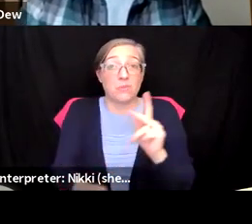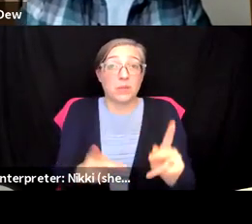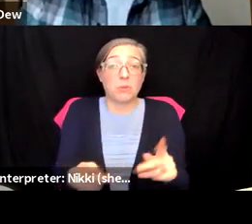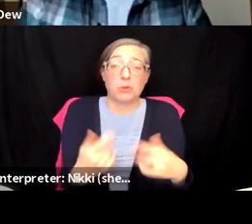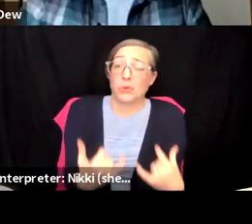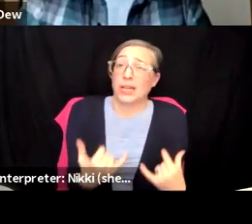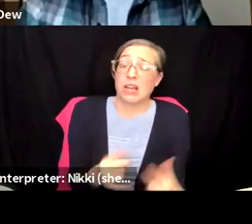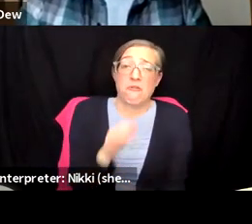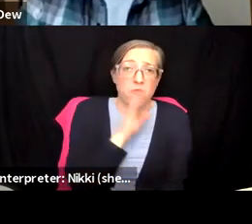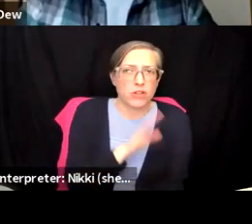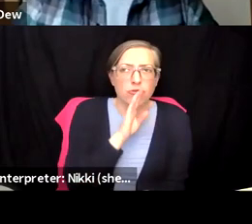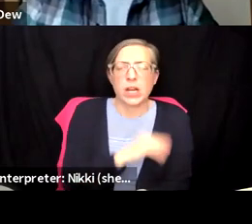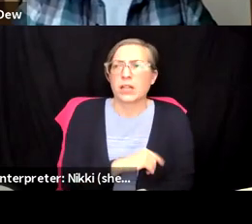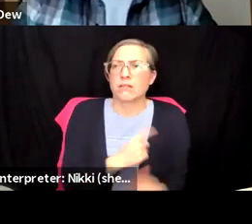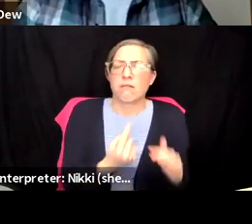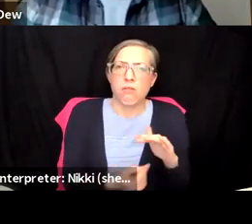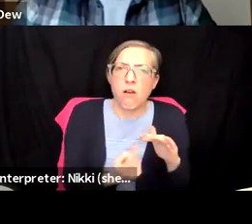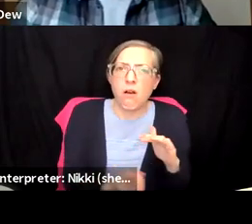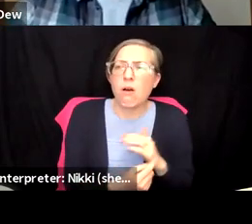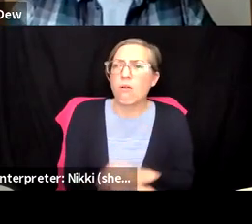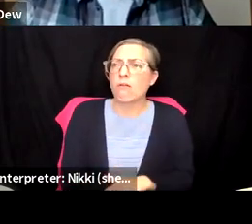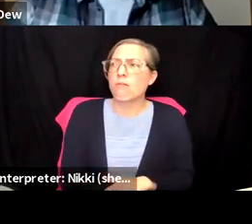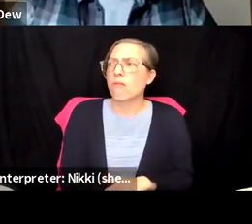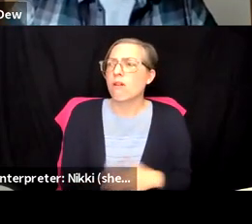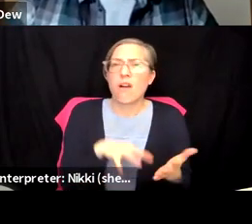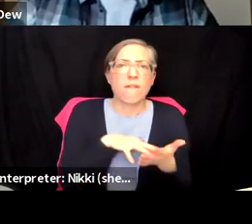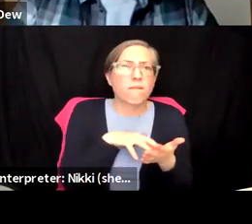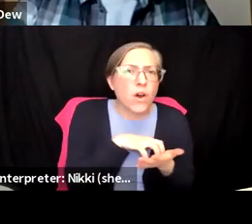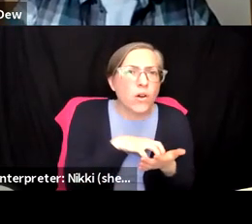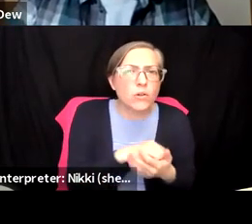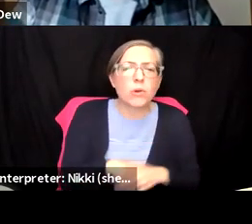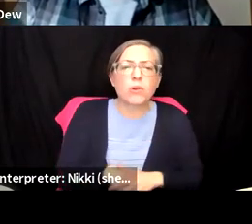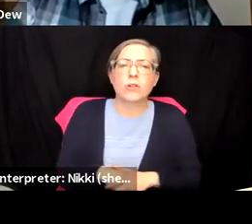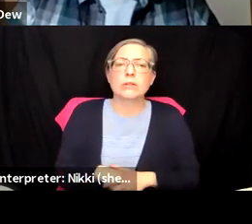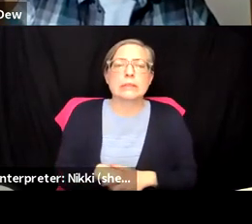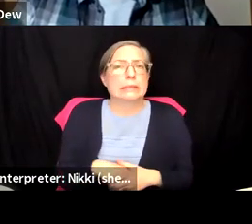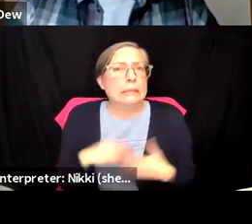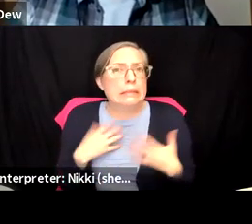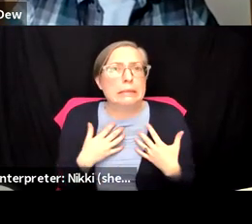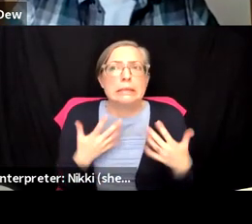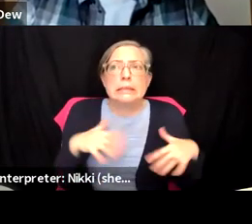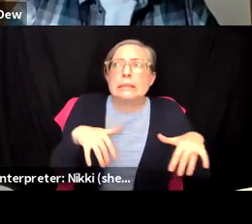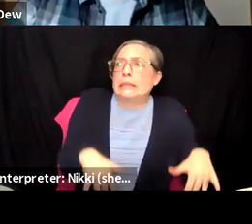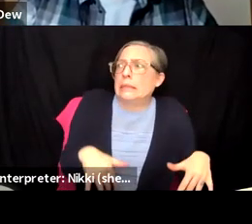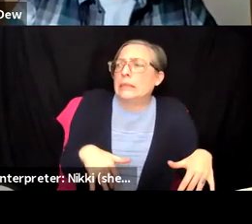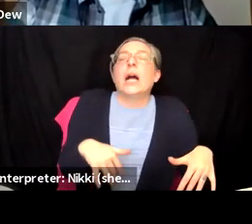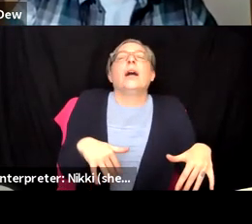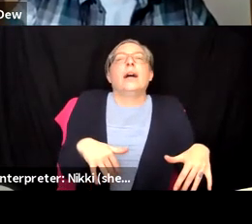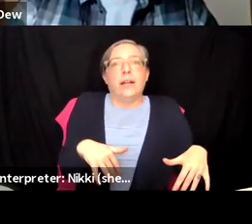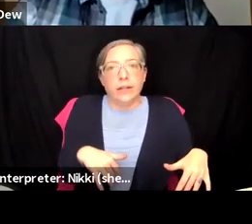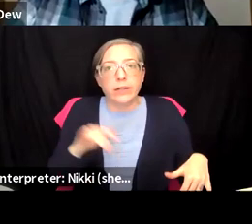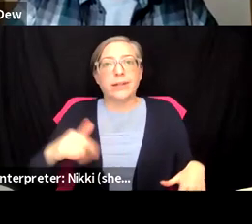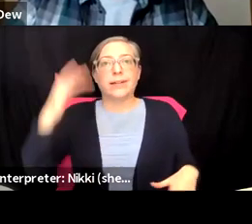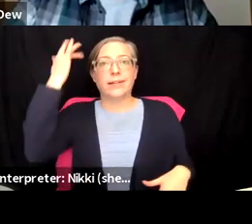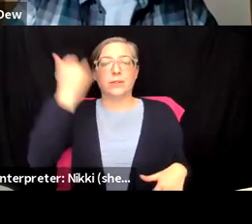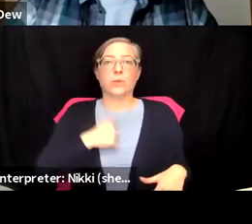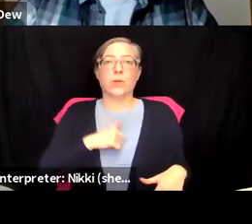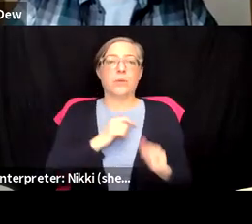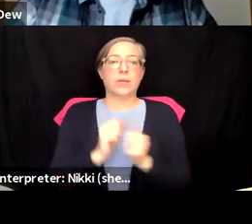and maybe alone and don't know where to turn. That's why this was created. And yes, we do a lot of other things other